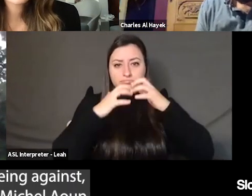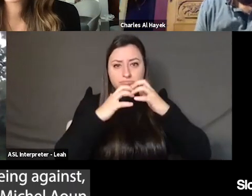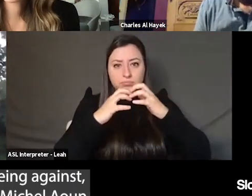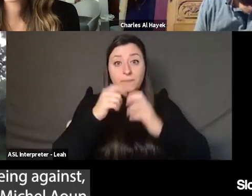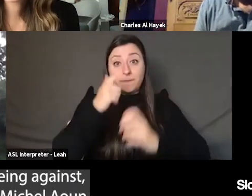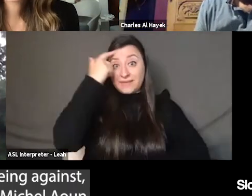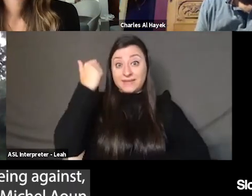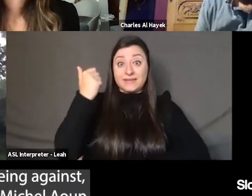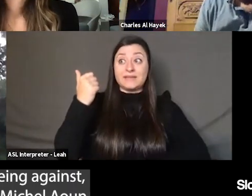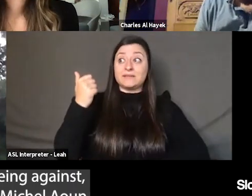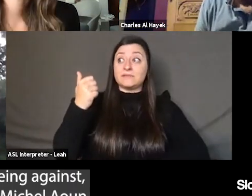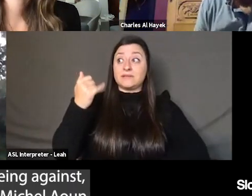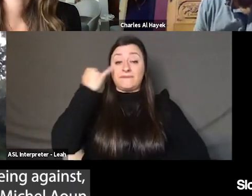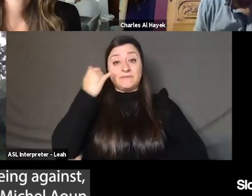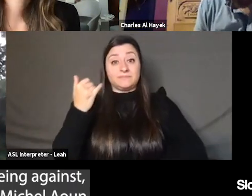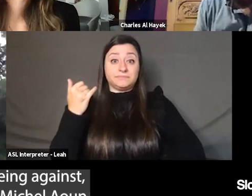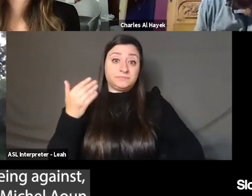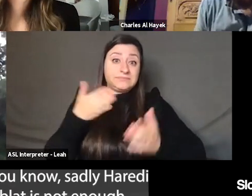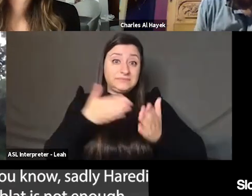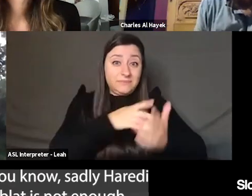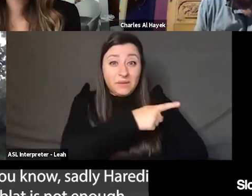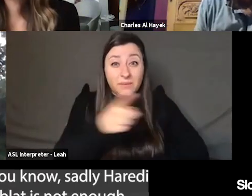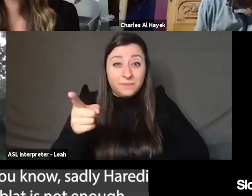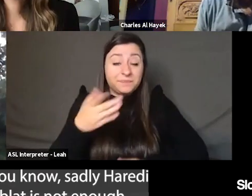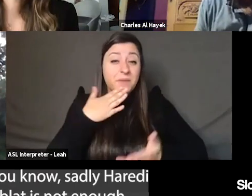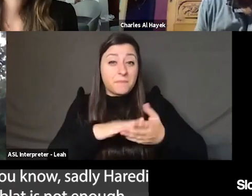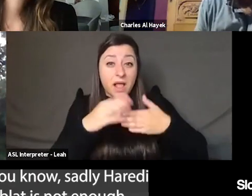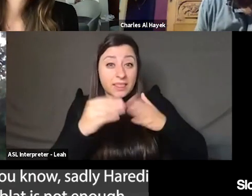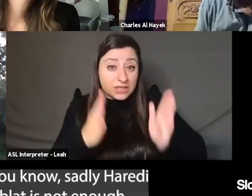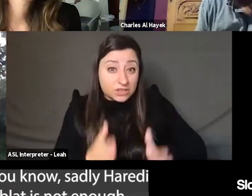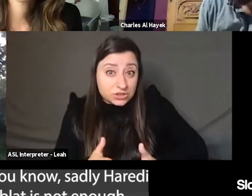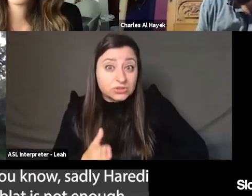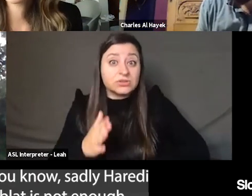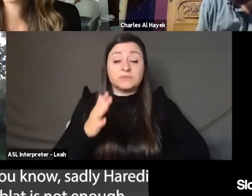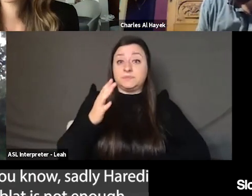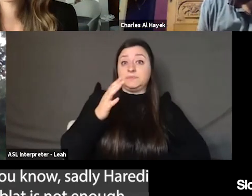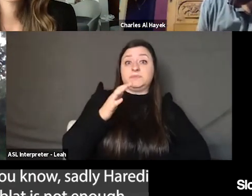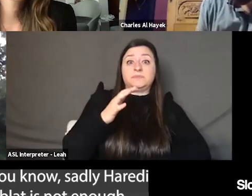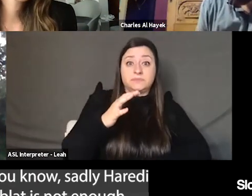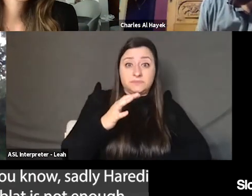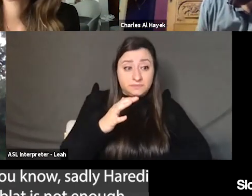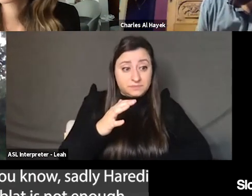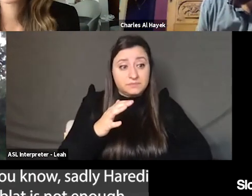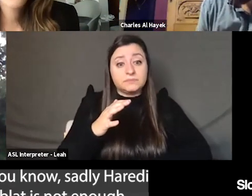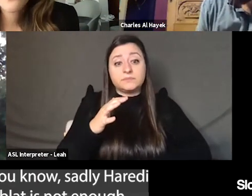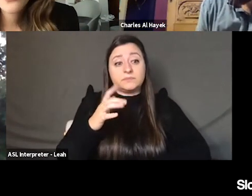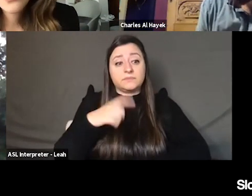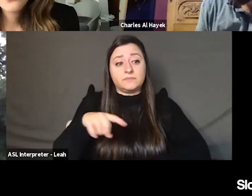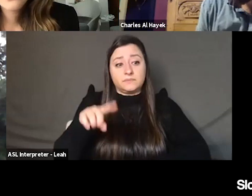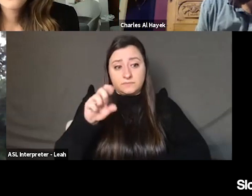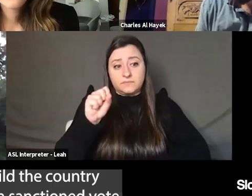being against Jibran Basil, Michel Aoun, Nabih Birri, Hassan Nasrallah, Saad al-Hariri, Walid Jumblat is not